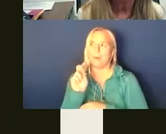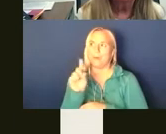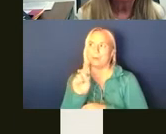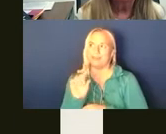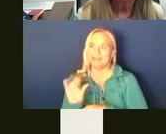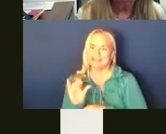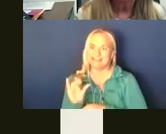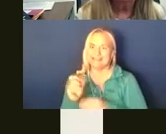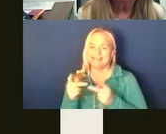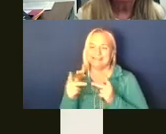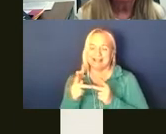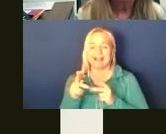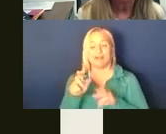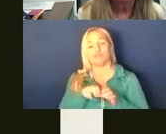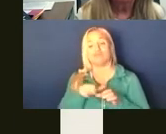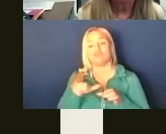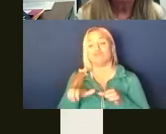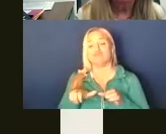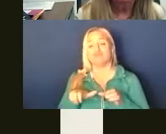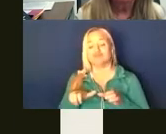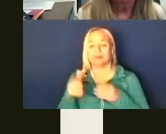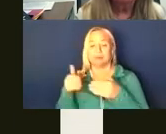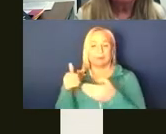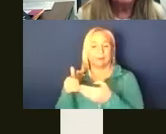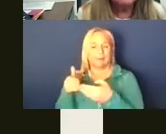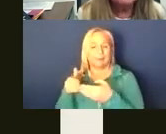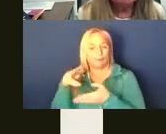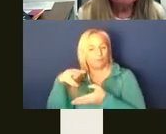a reading corner, we had some sensory